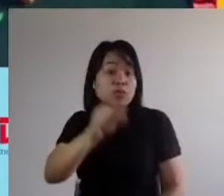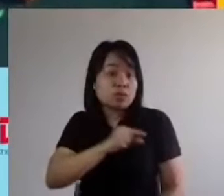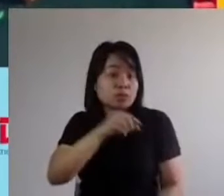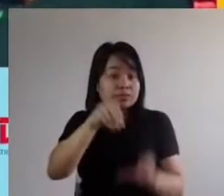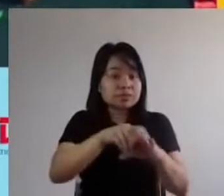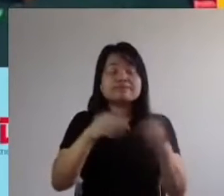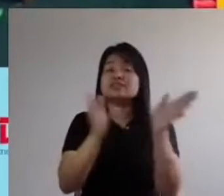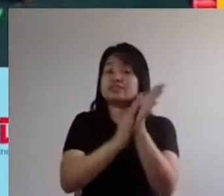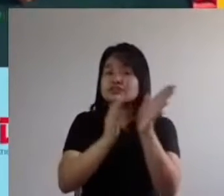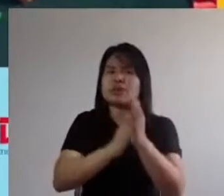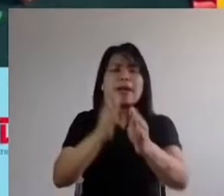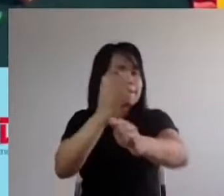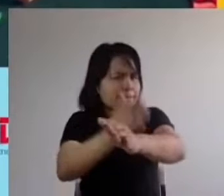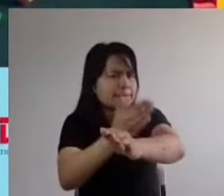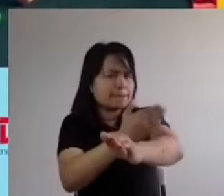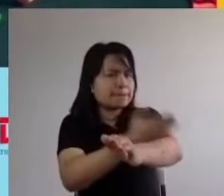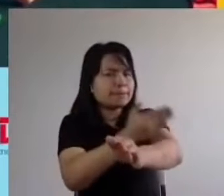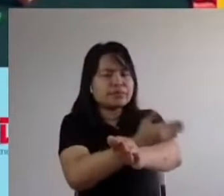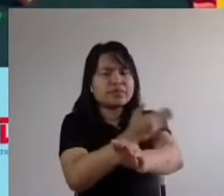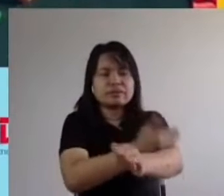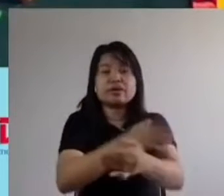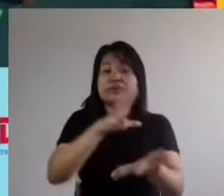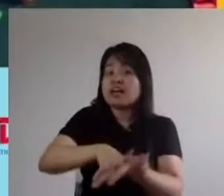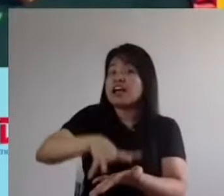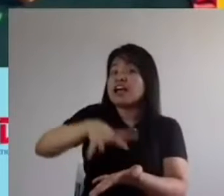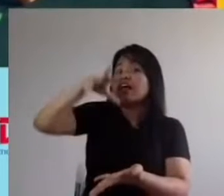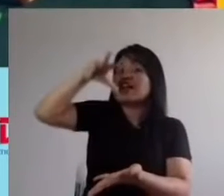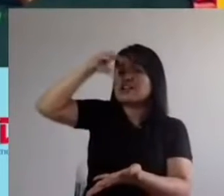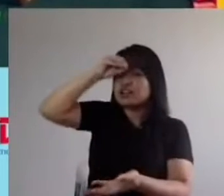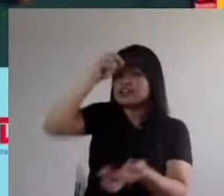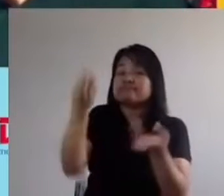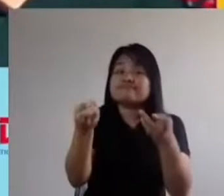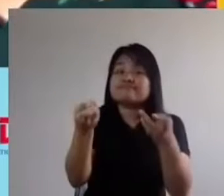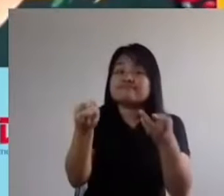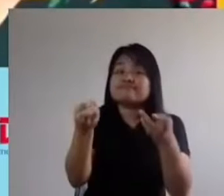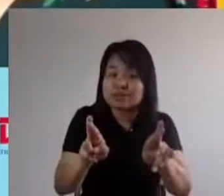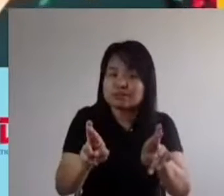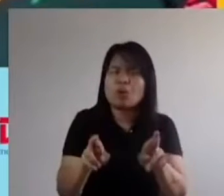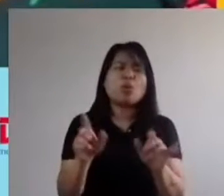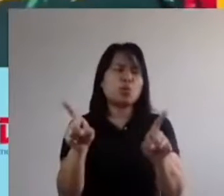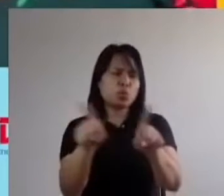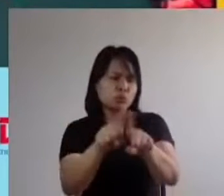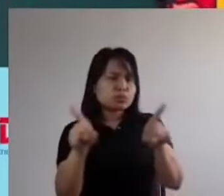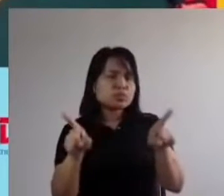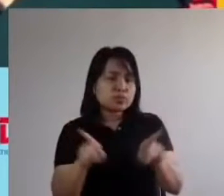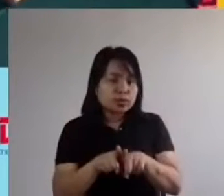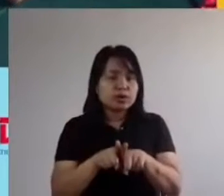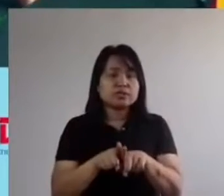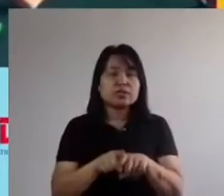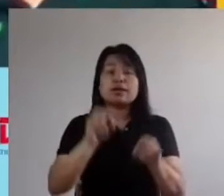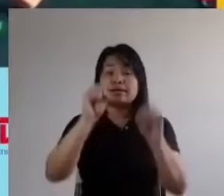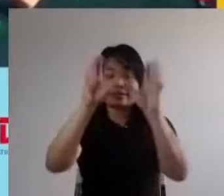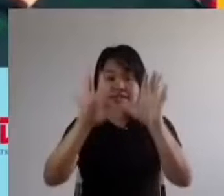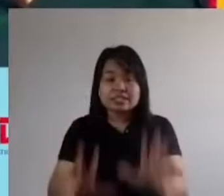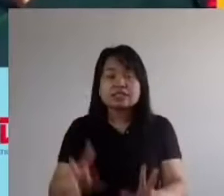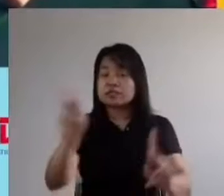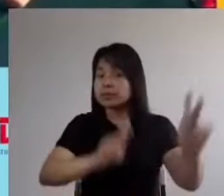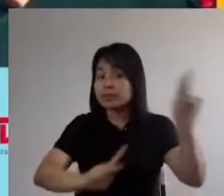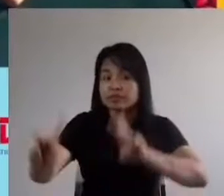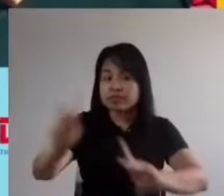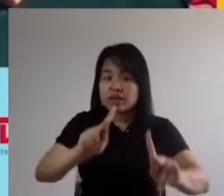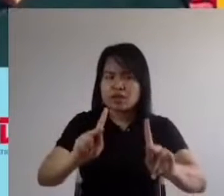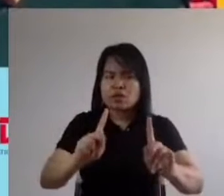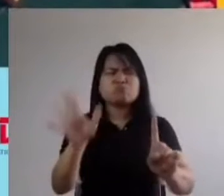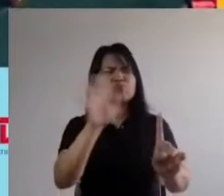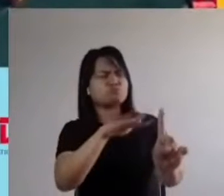improve learning outcomes. At the same time, teacher performance will be assessed